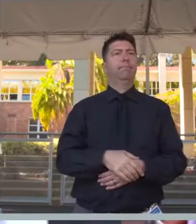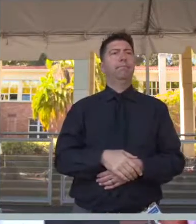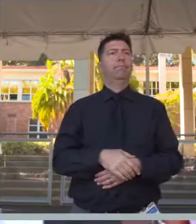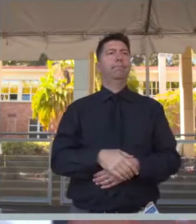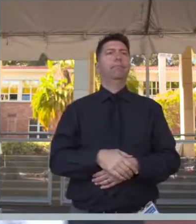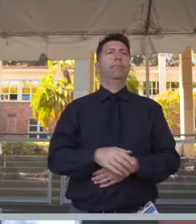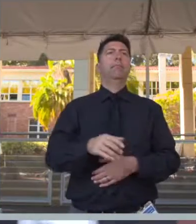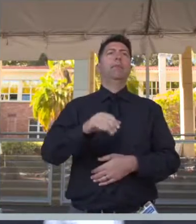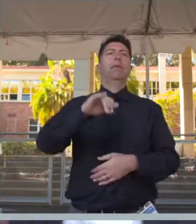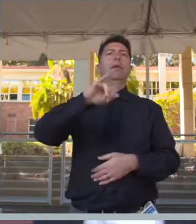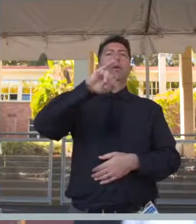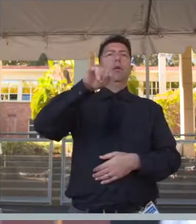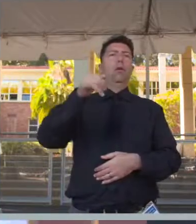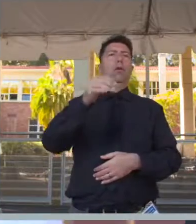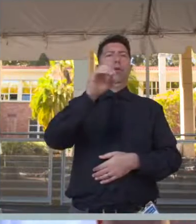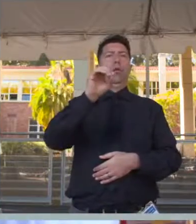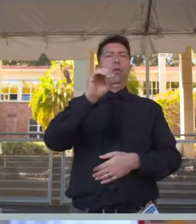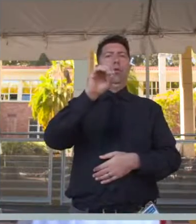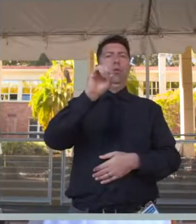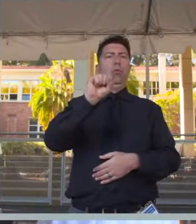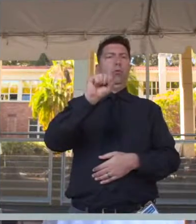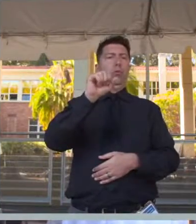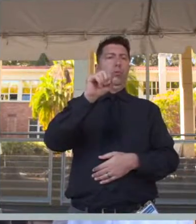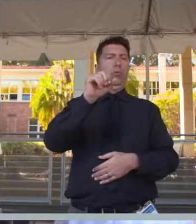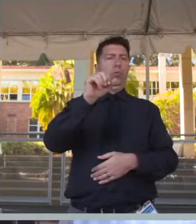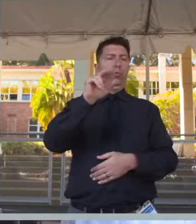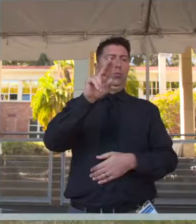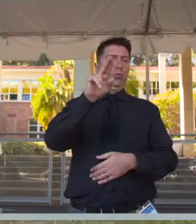Josue Asael Ramirez.